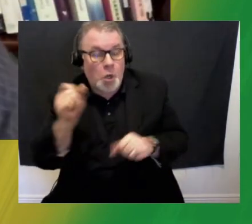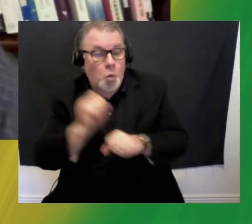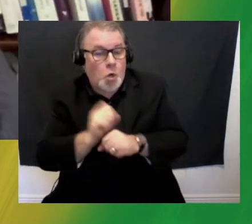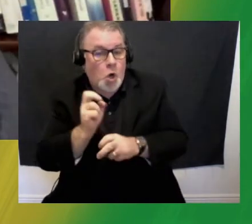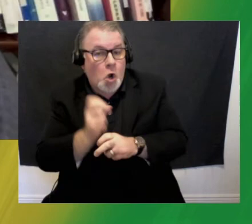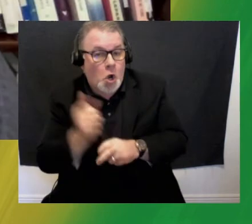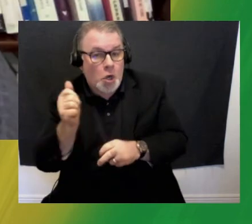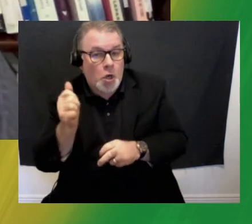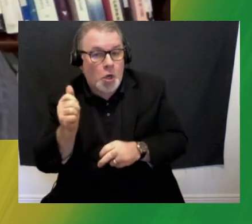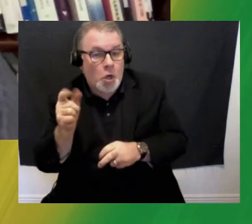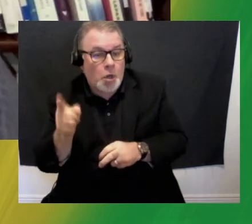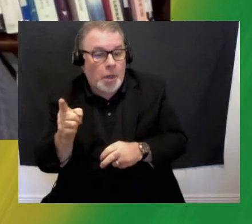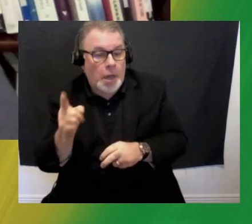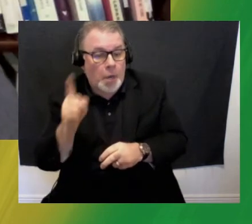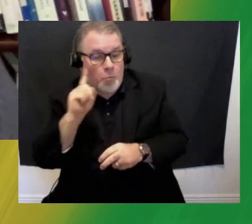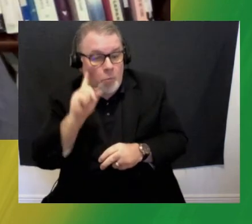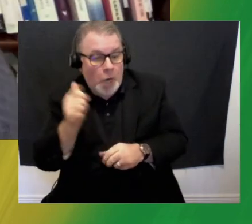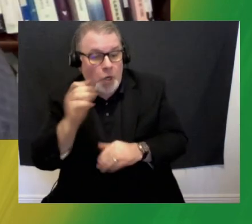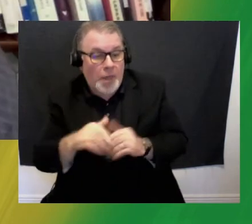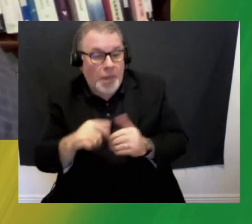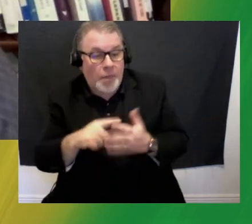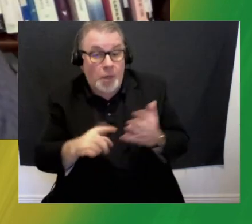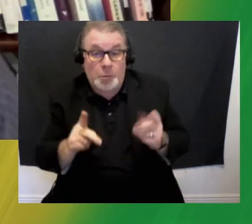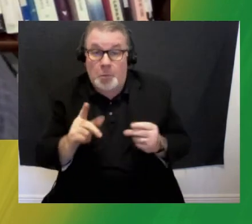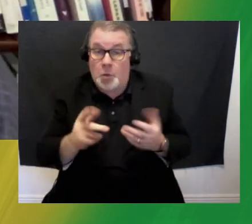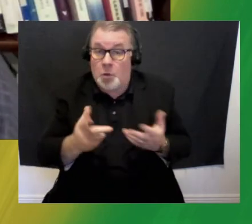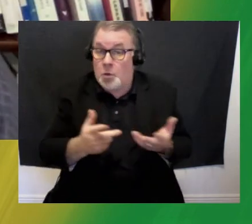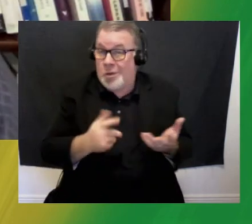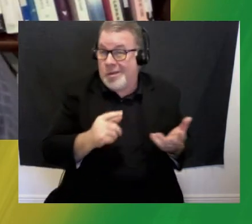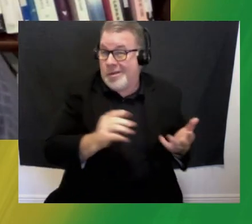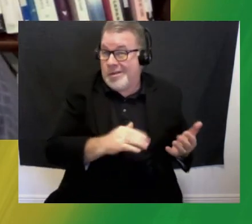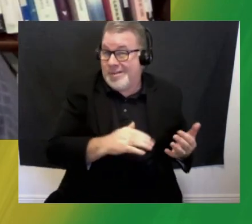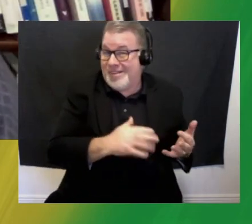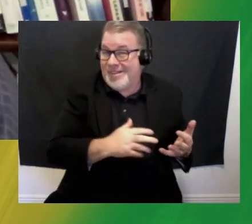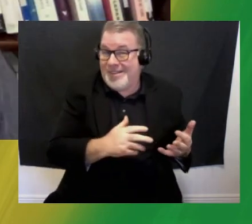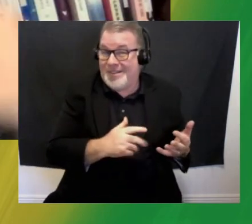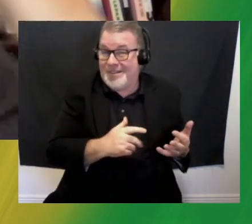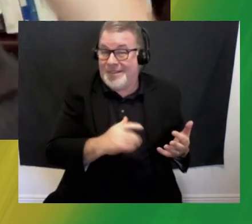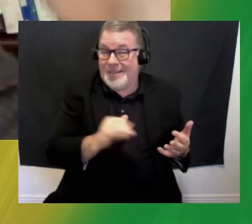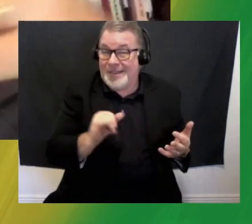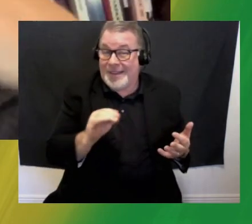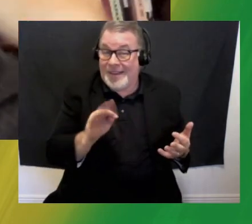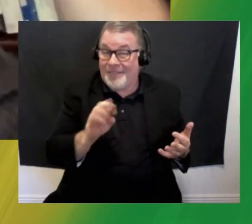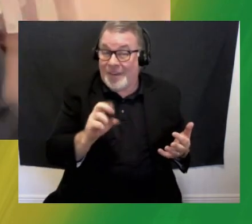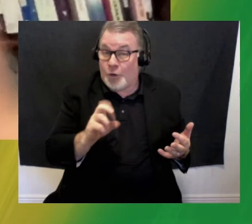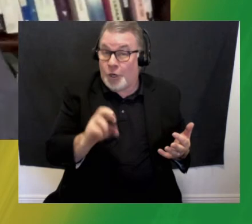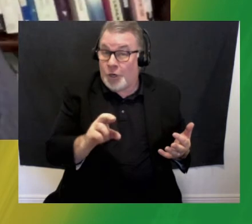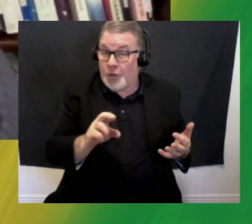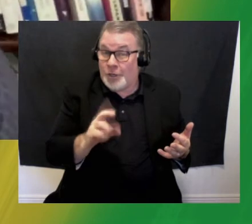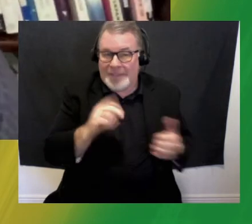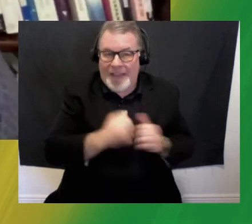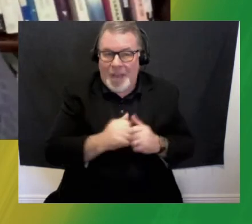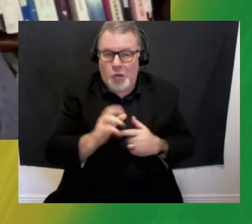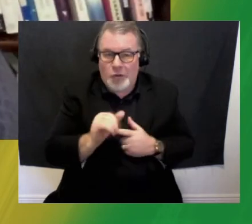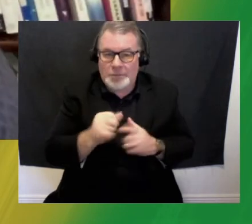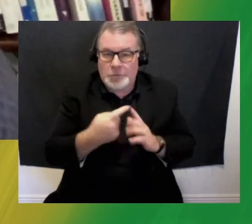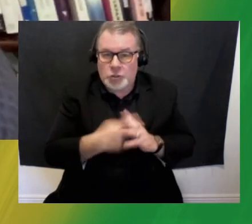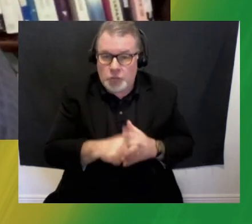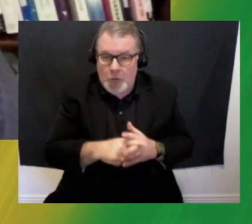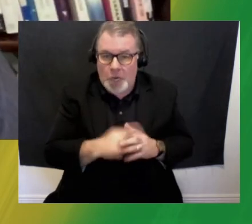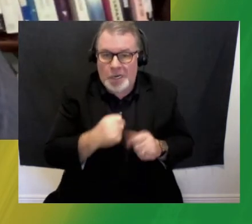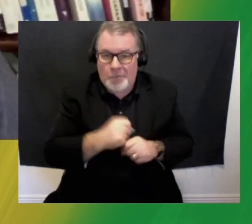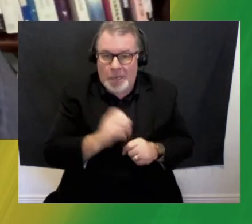They're just brighter than the rest. And the people down here in some way are inferior. So you see how racism starts to actually make a weird